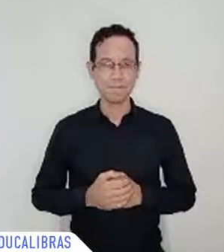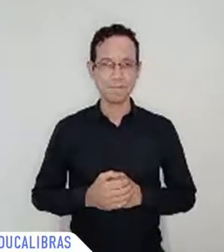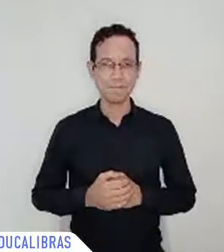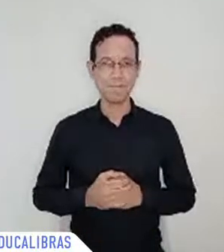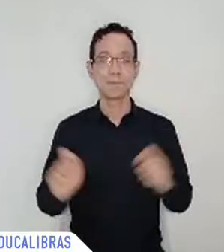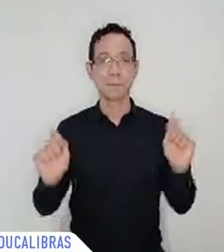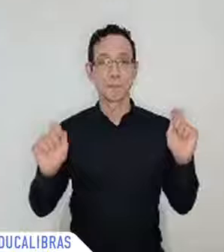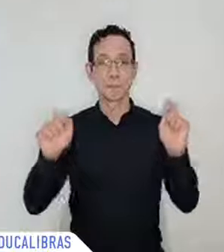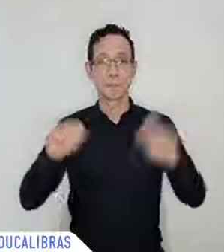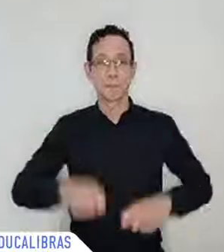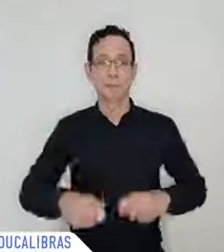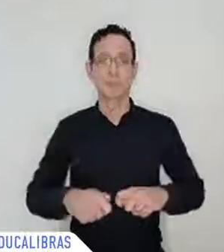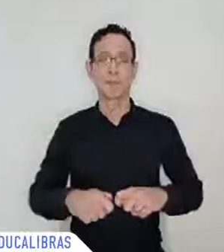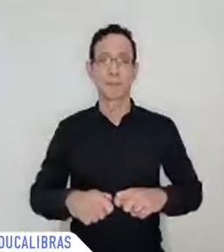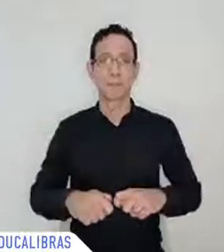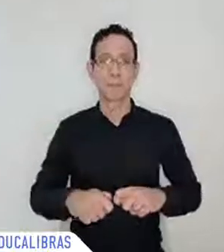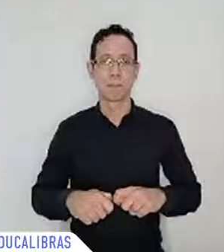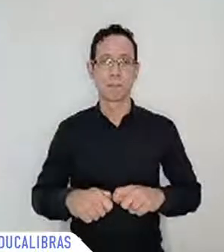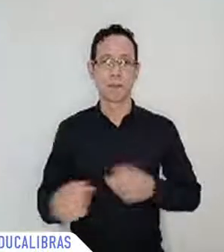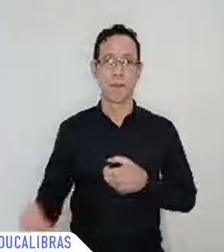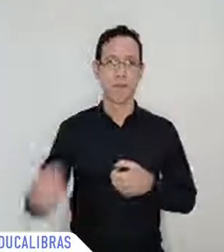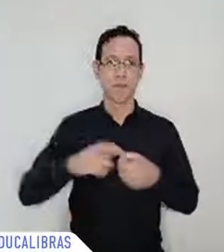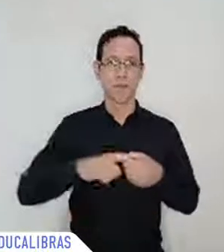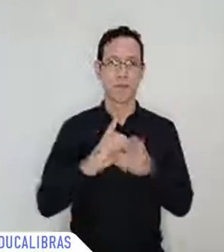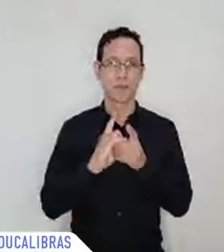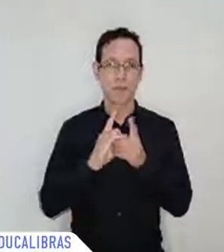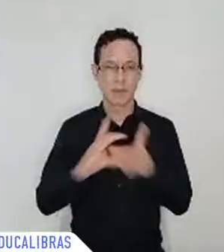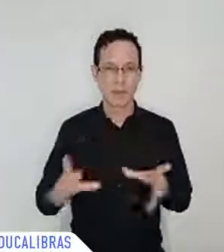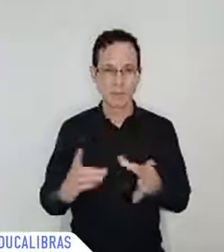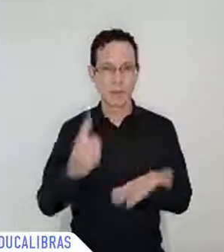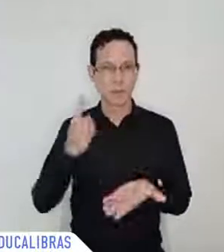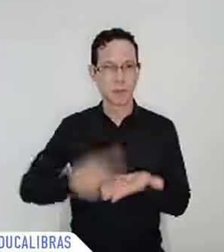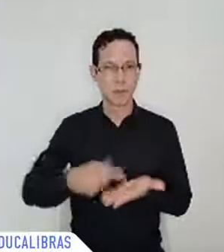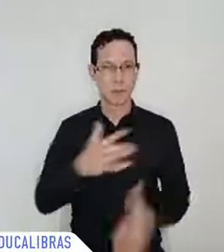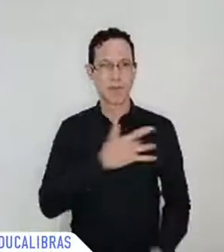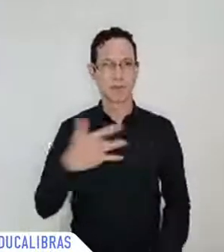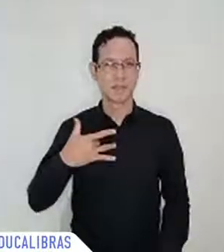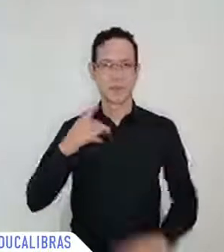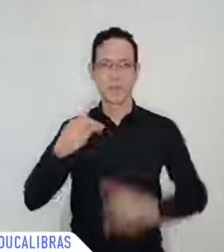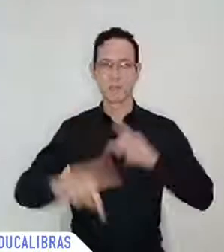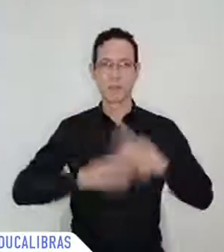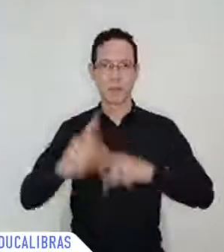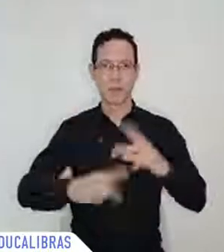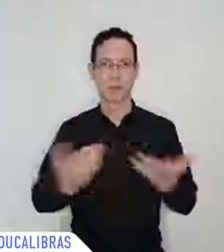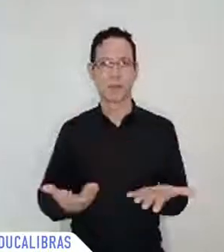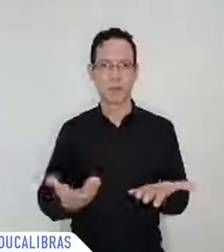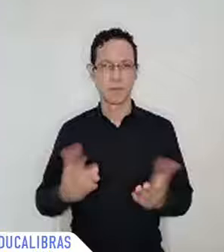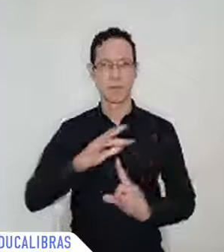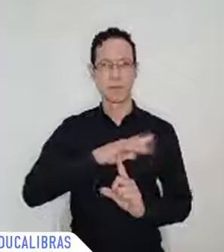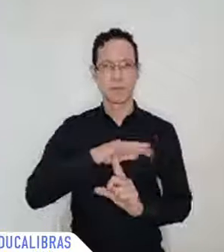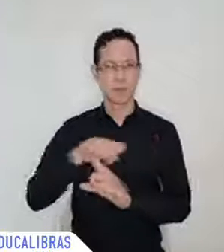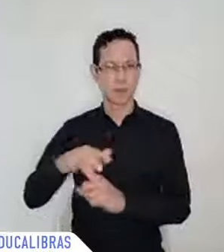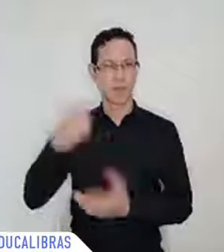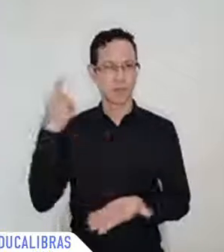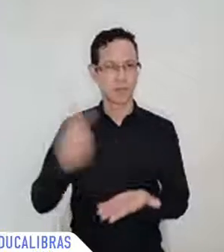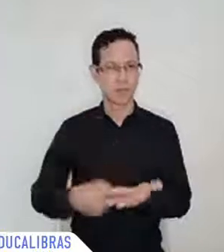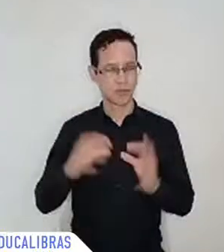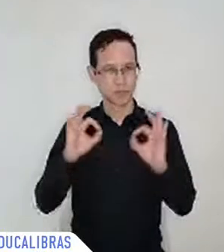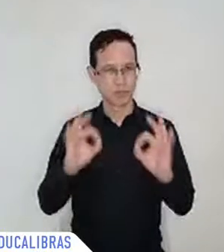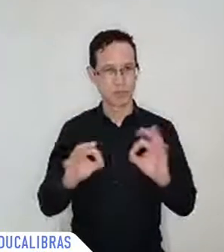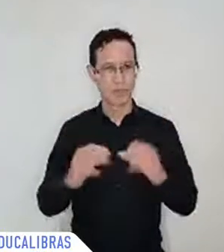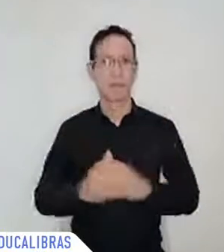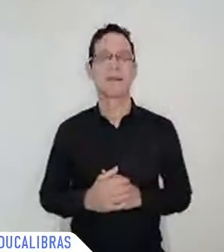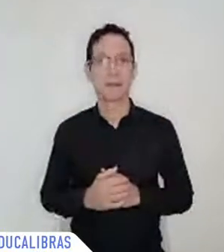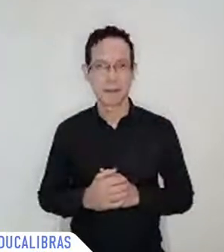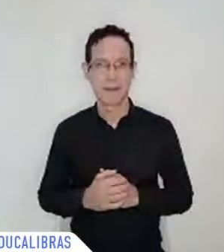into something that is really able to restore our democracy, the commitment